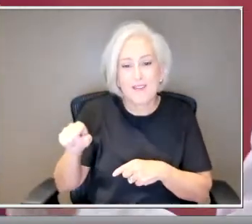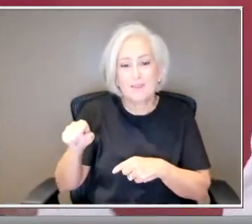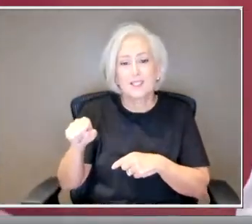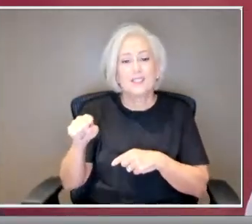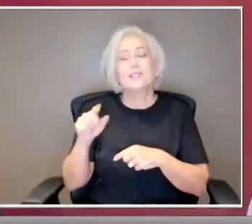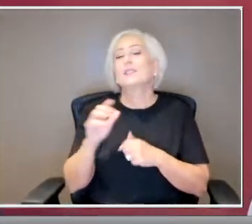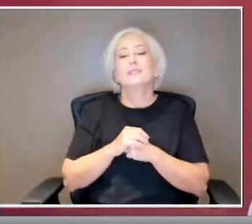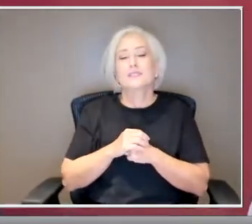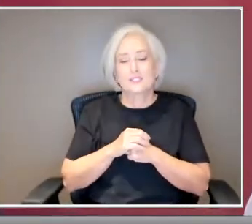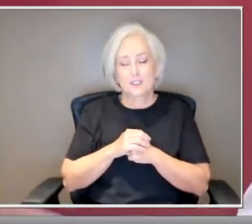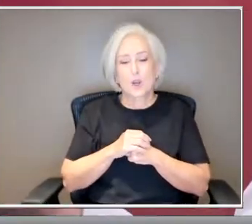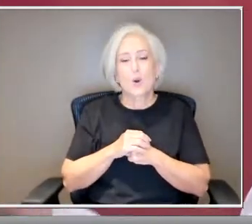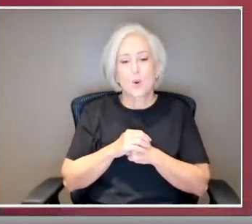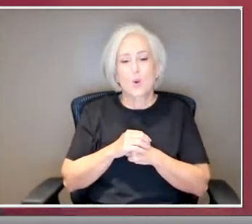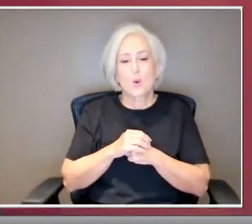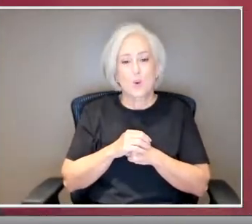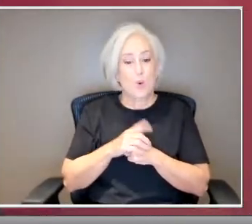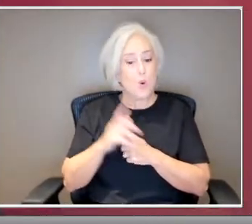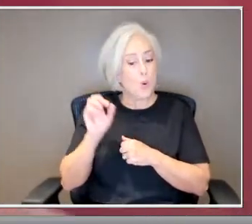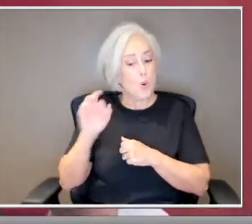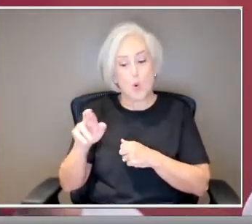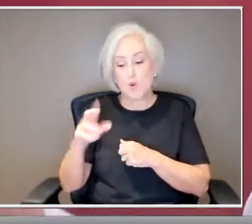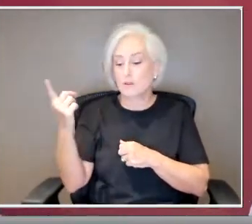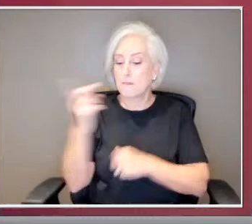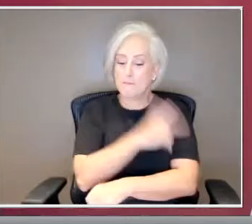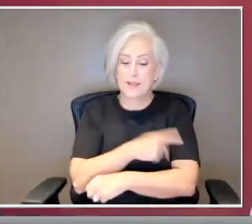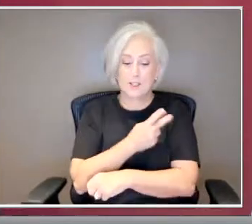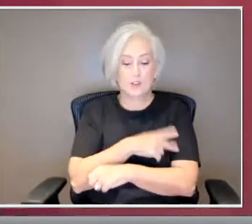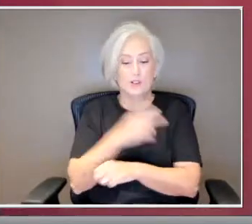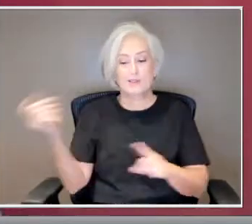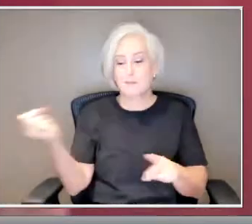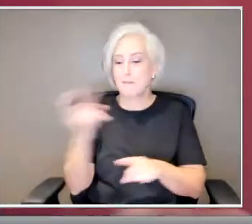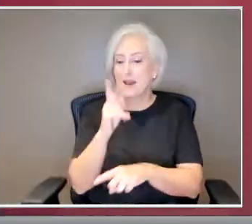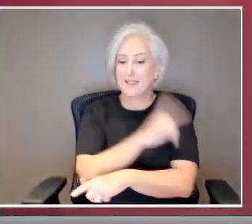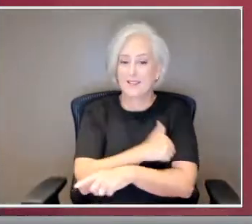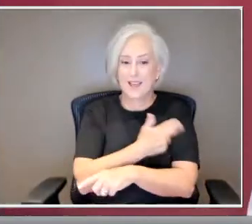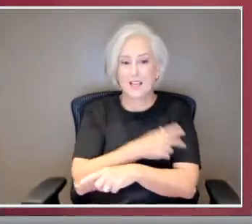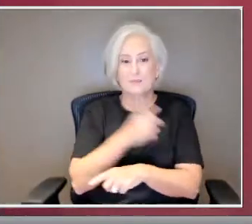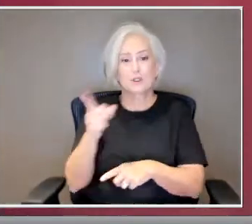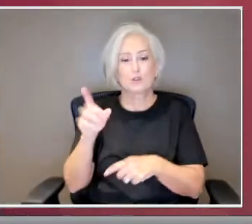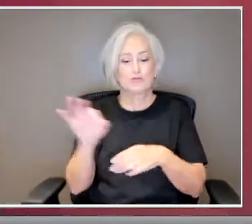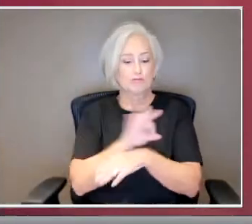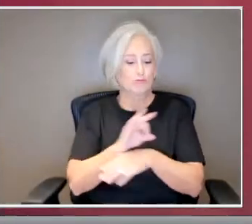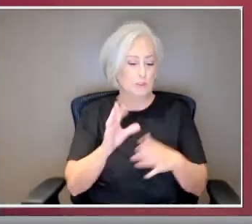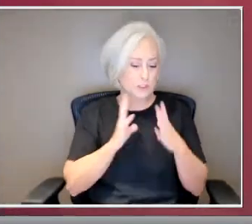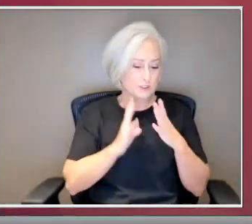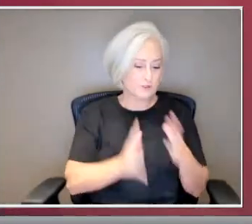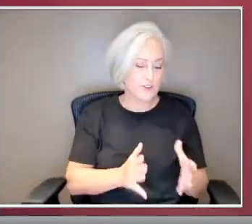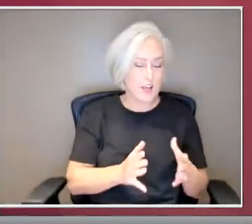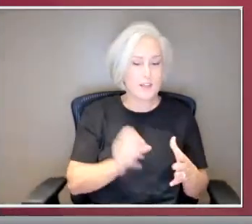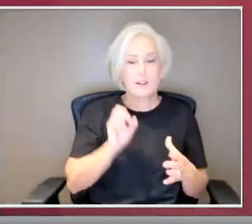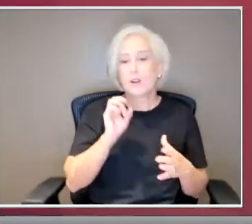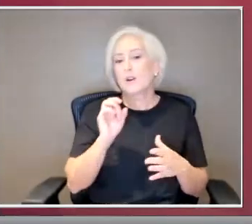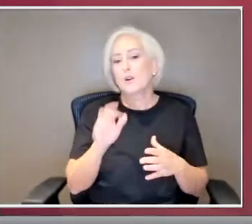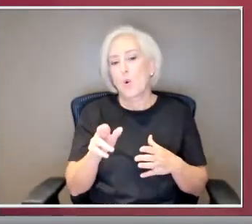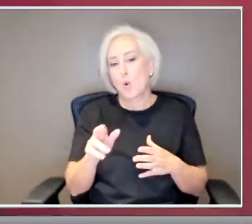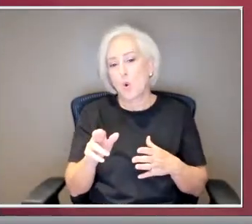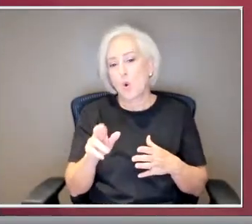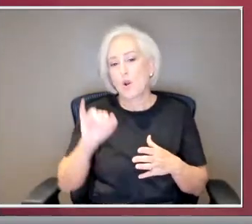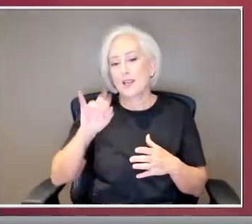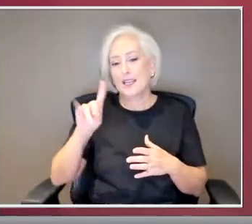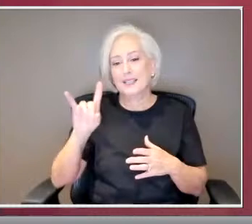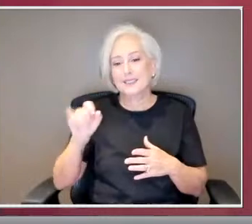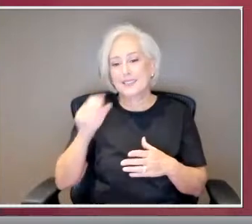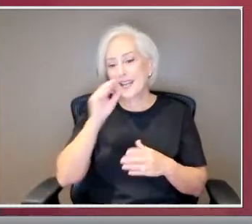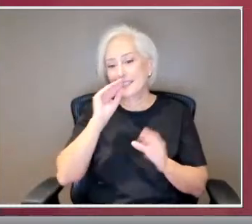knows exactly what's going on with your VAD and you're completely functioning with it, or you are an index implant and